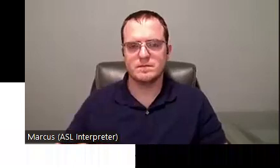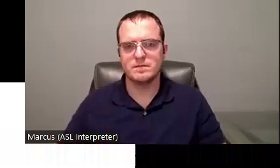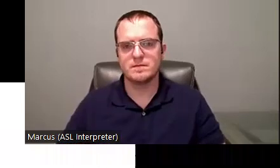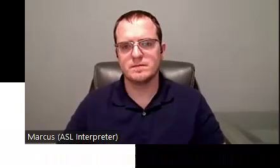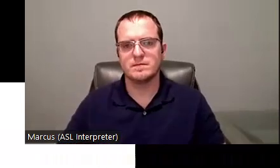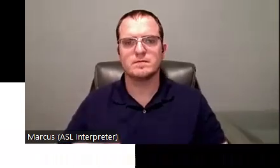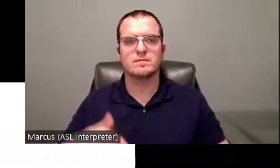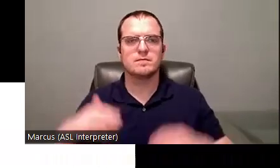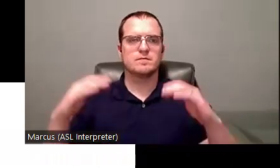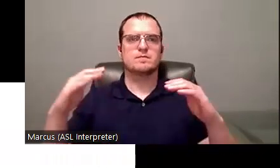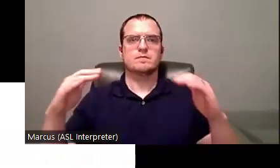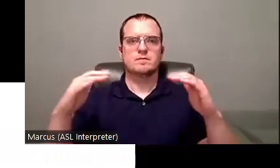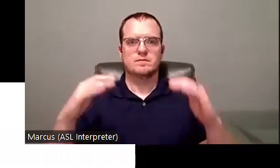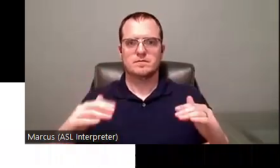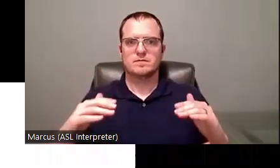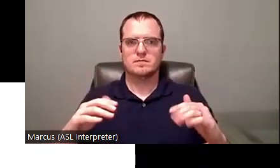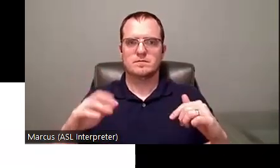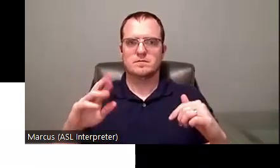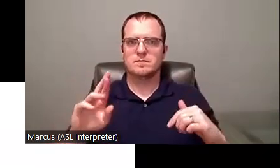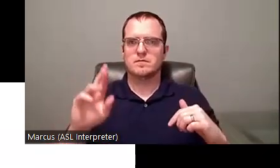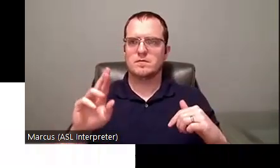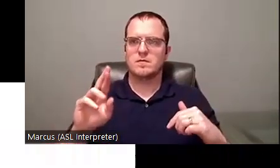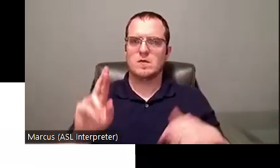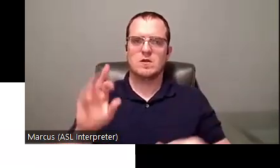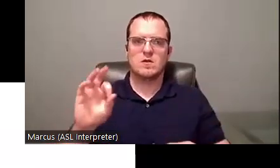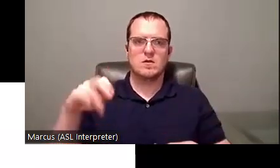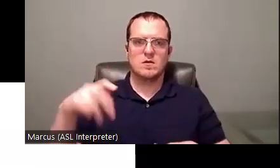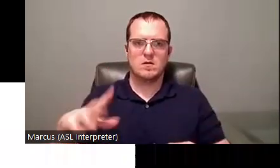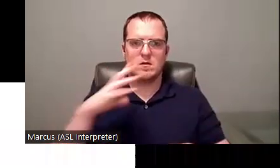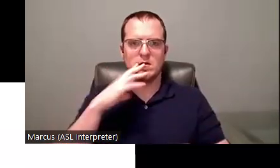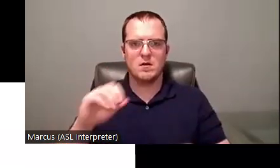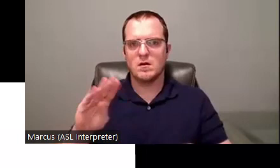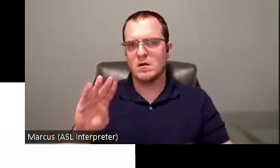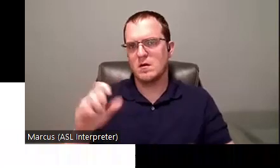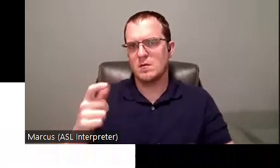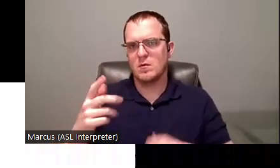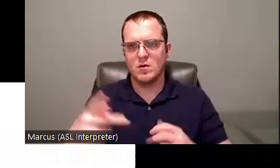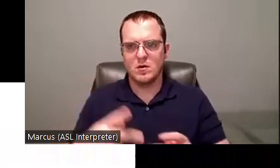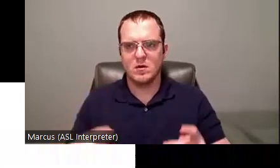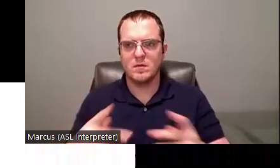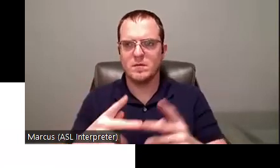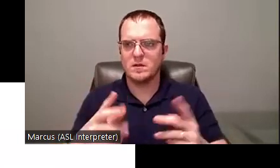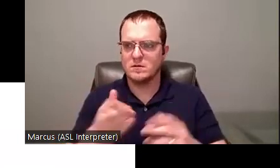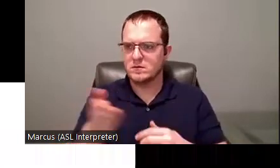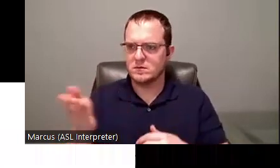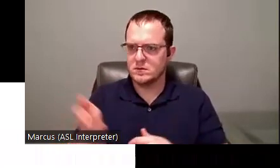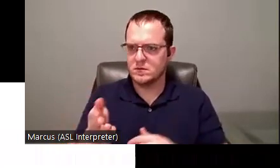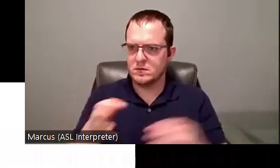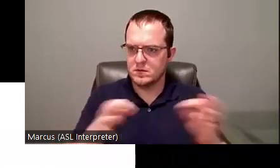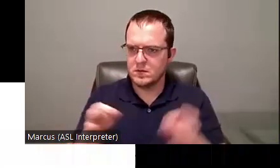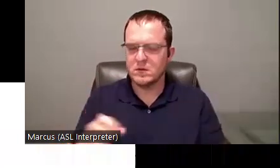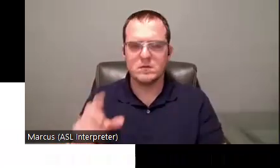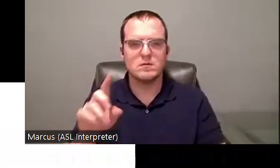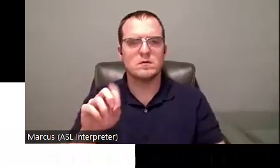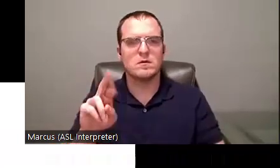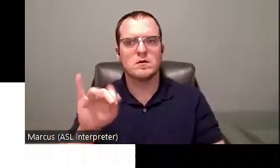Next is the RFP announcement on Burke Place, and Donita Thomas will be joining us for that. Good afternoon, everyone.